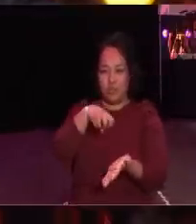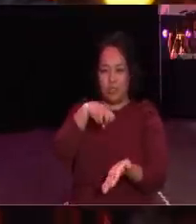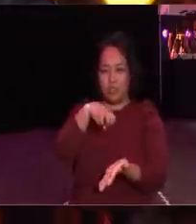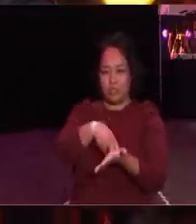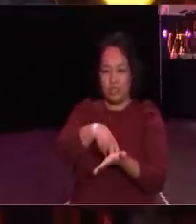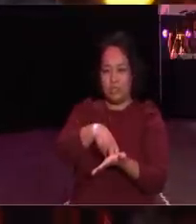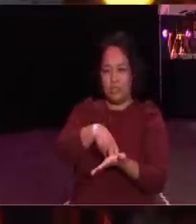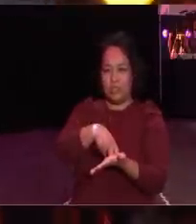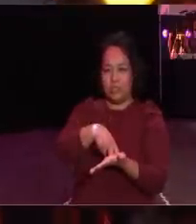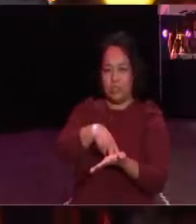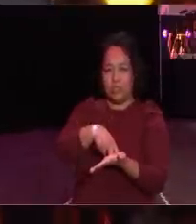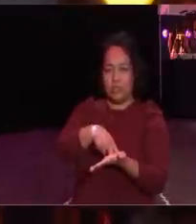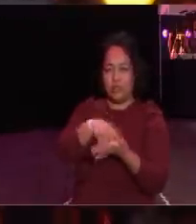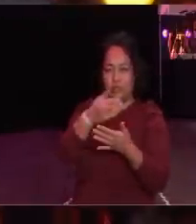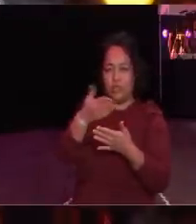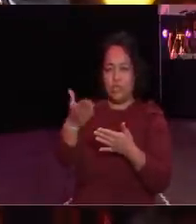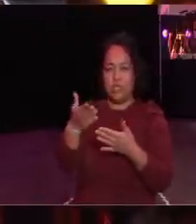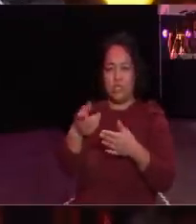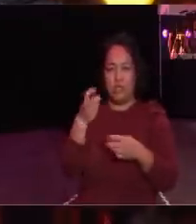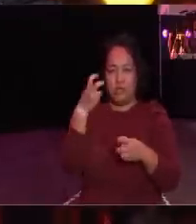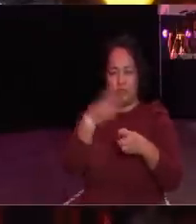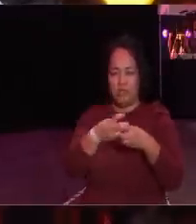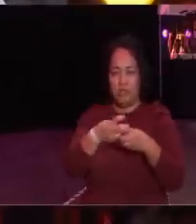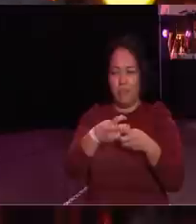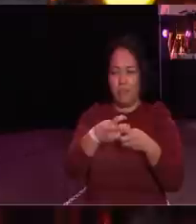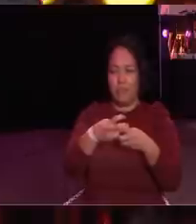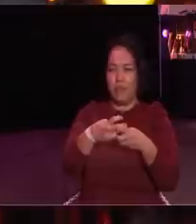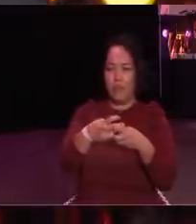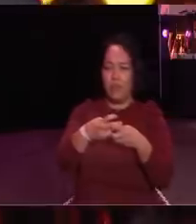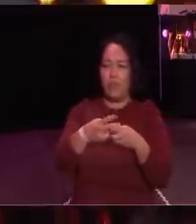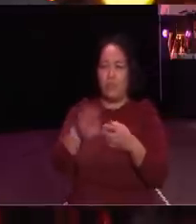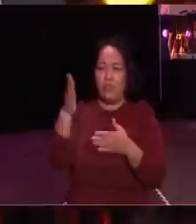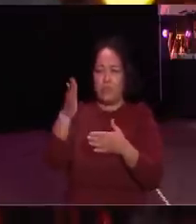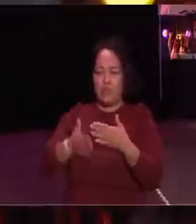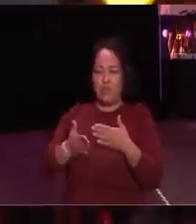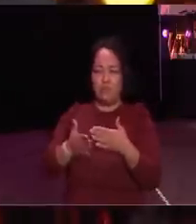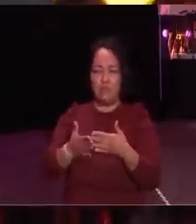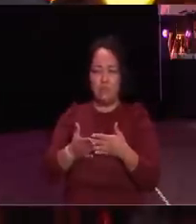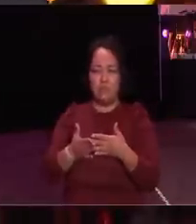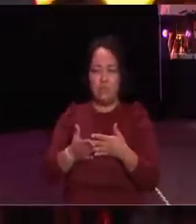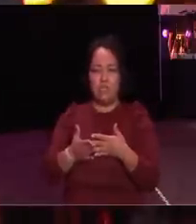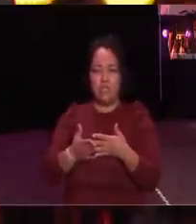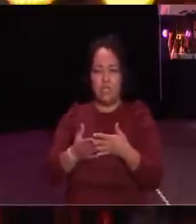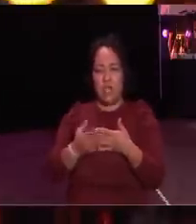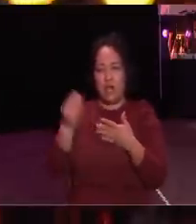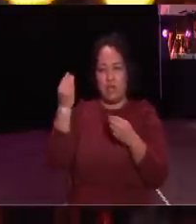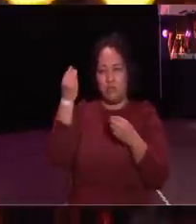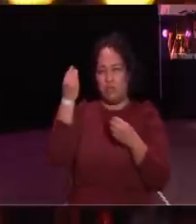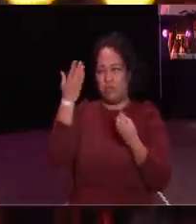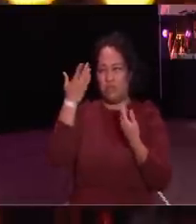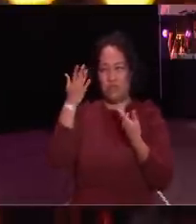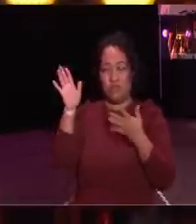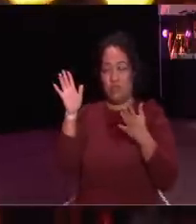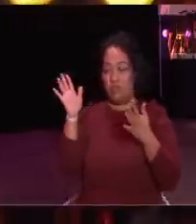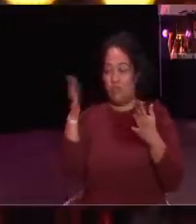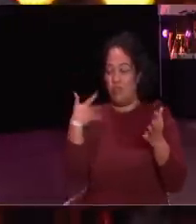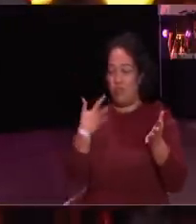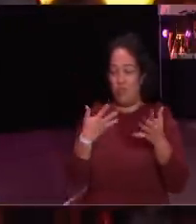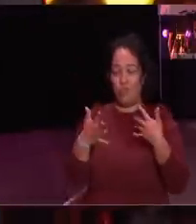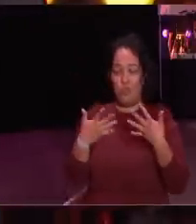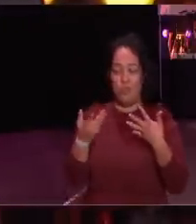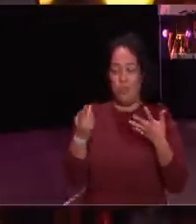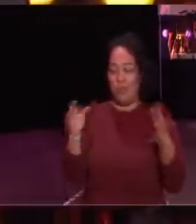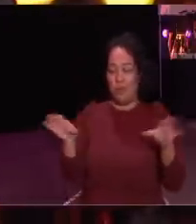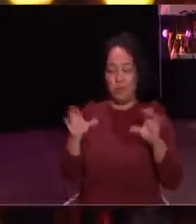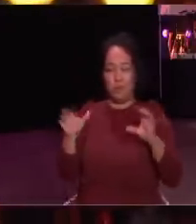dura, and when things get hard, cuando usted llega al tope, when you get to the cuando end, yo ya no sé más qué hacer, I don't know what else cuando to yo do, ya no sé más qué decir, I